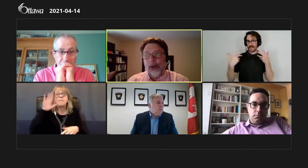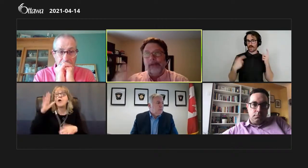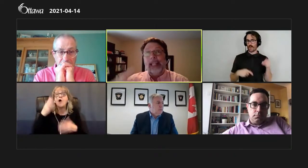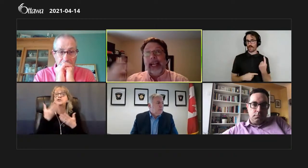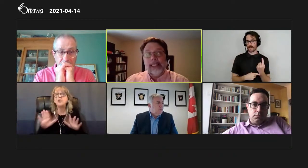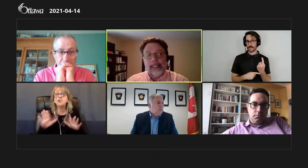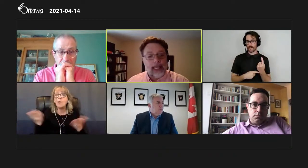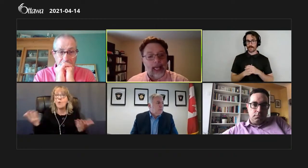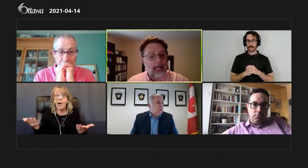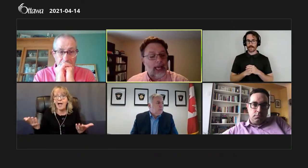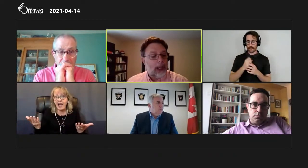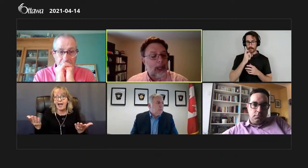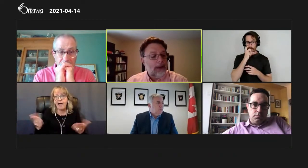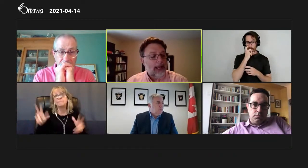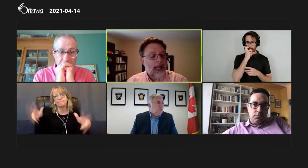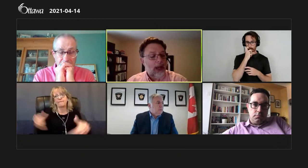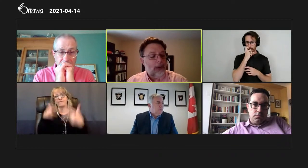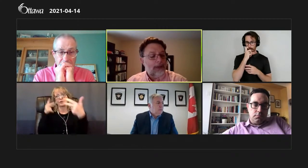Sort of less